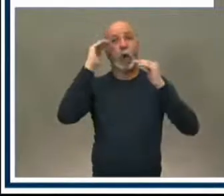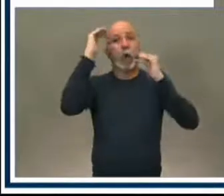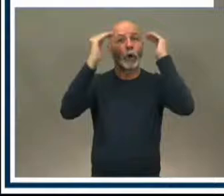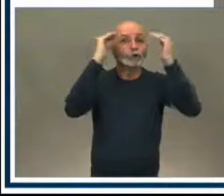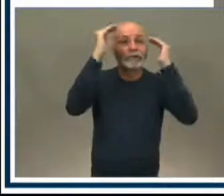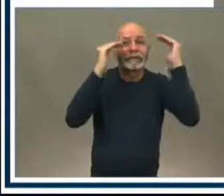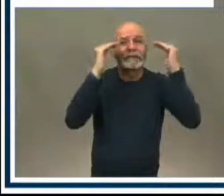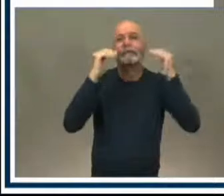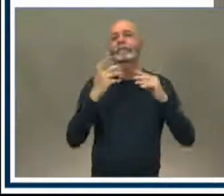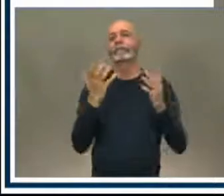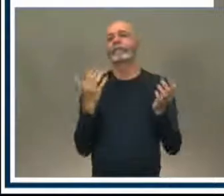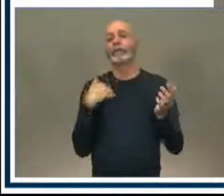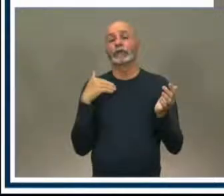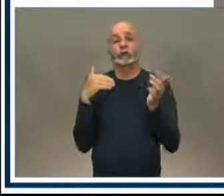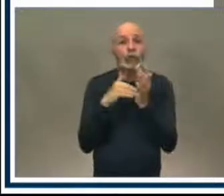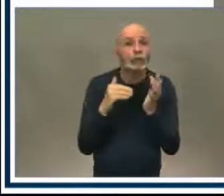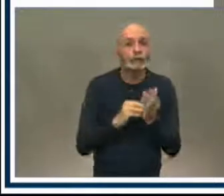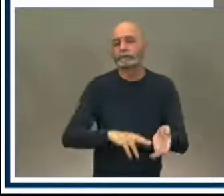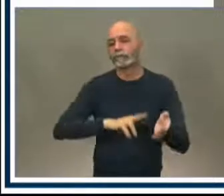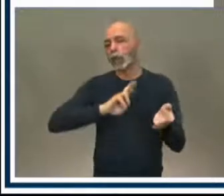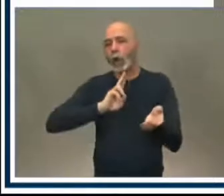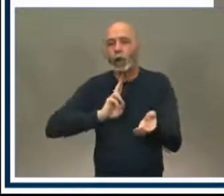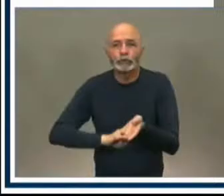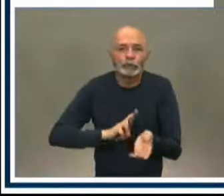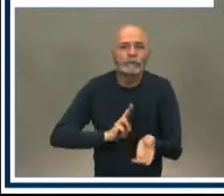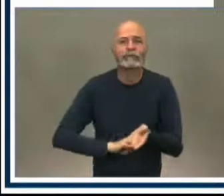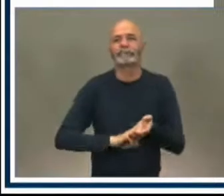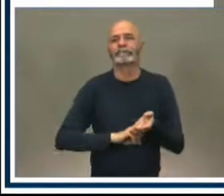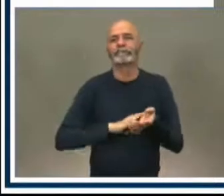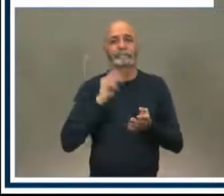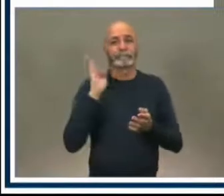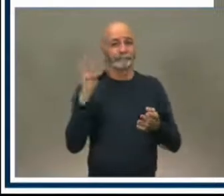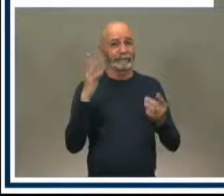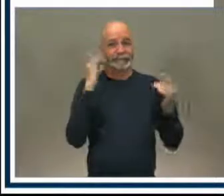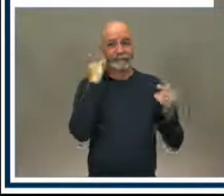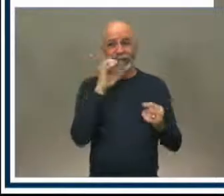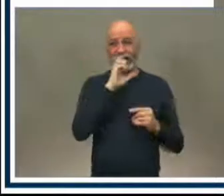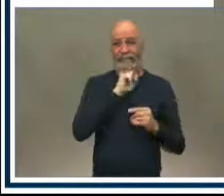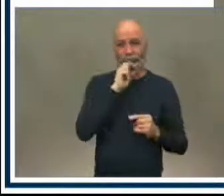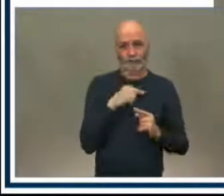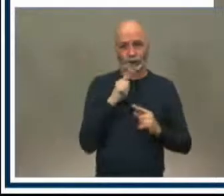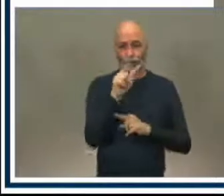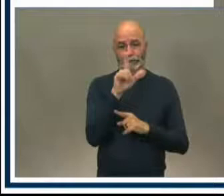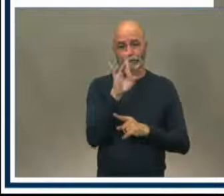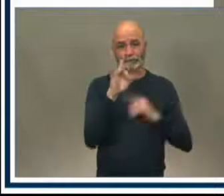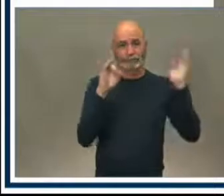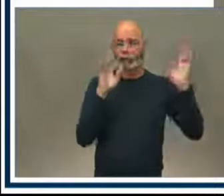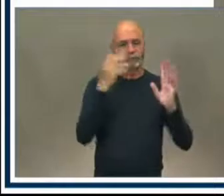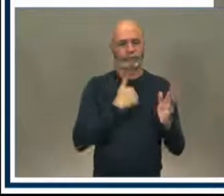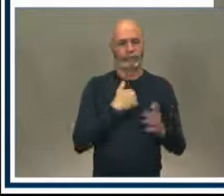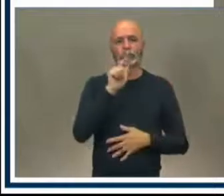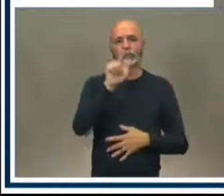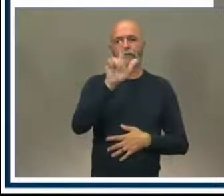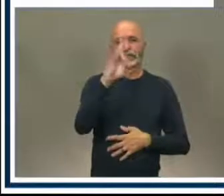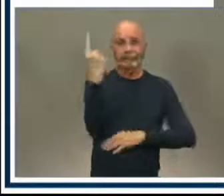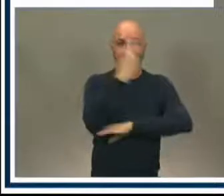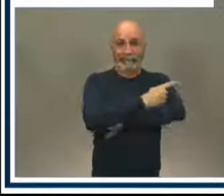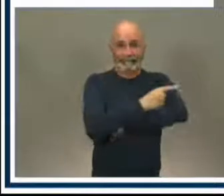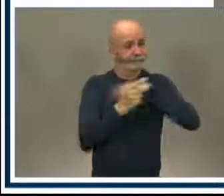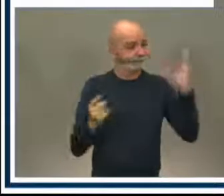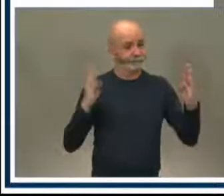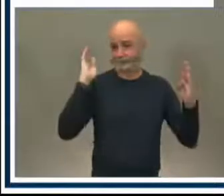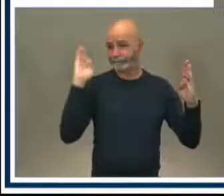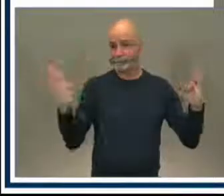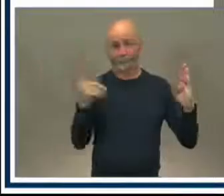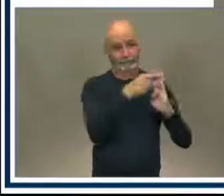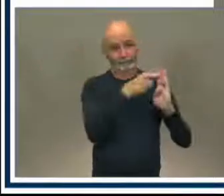their primary series less than 28 days apart. And that's the majority of our healthcare workers that we immunized in